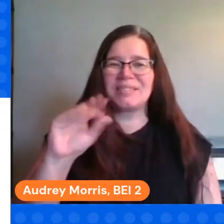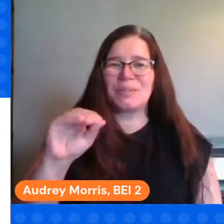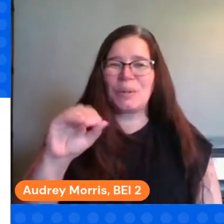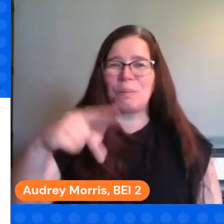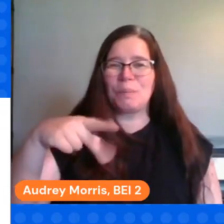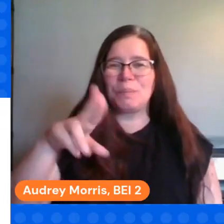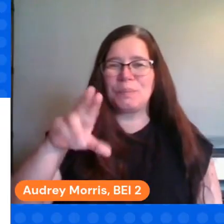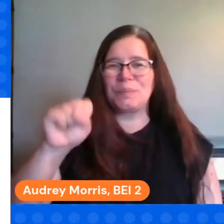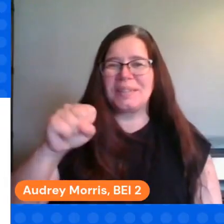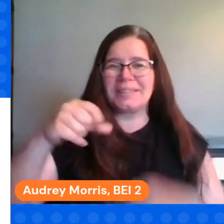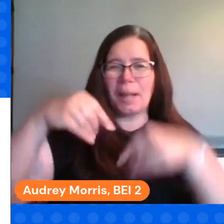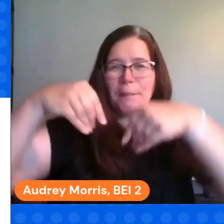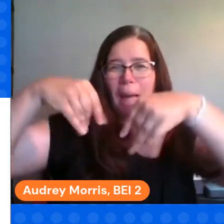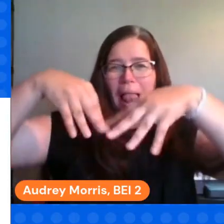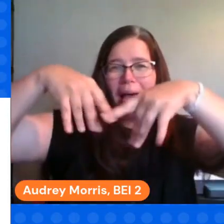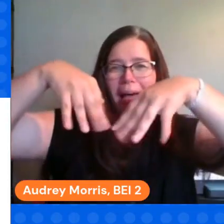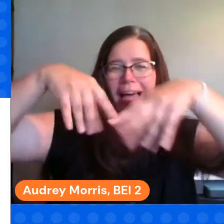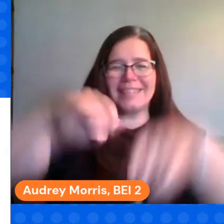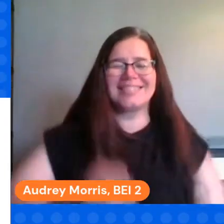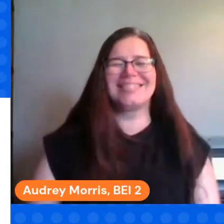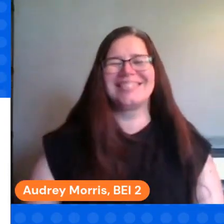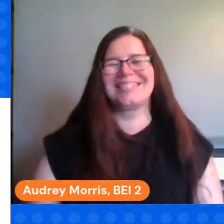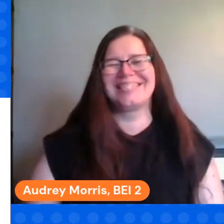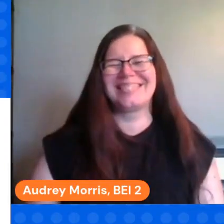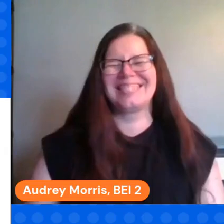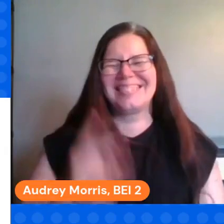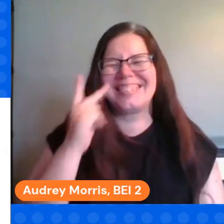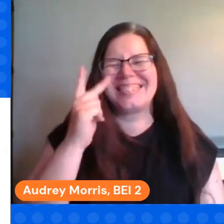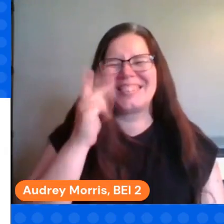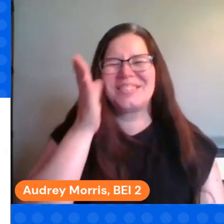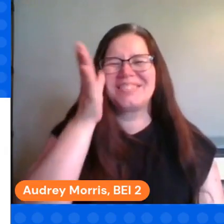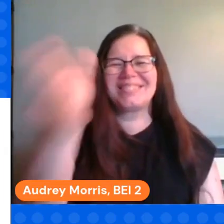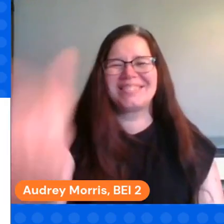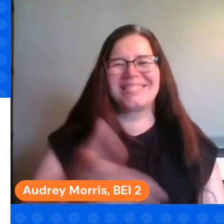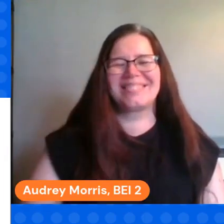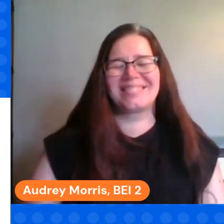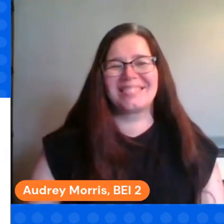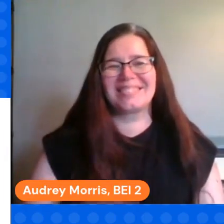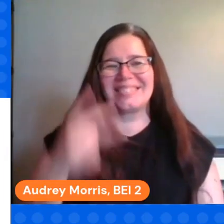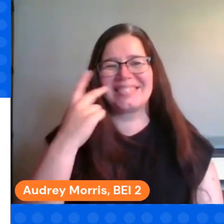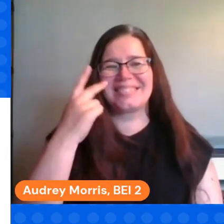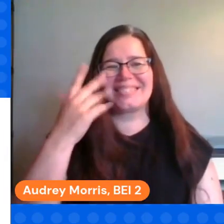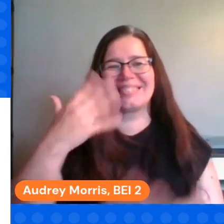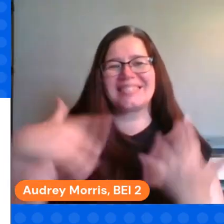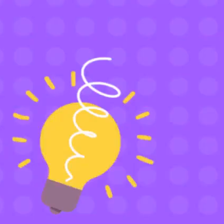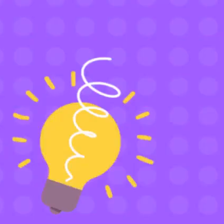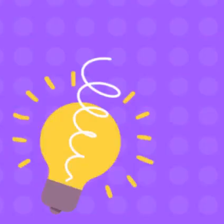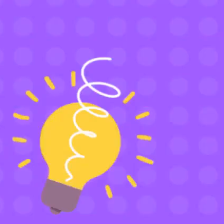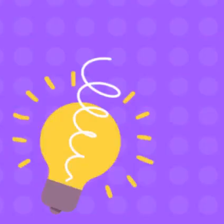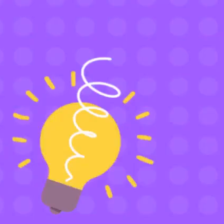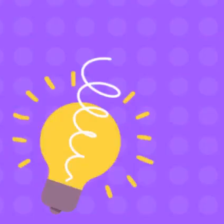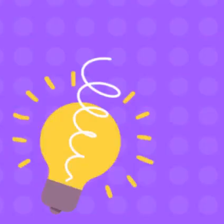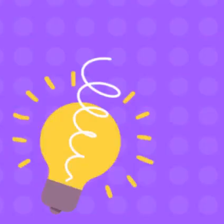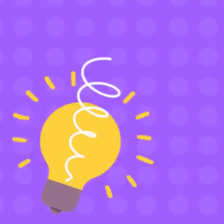soon. See you in the next one. See you in the next I'll one. see you around in See the ya. conference. Yeah. Nice.